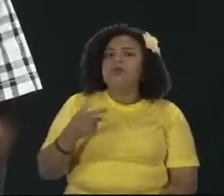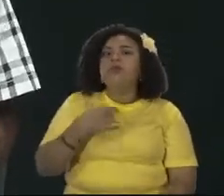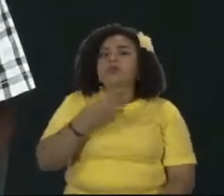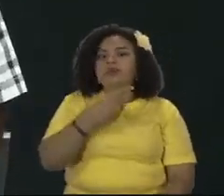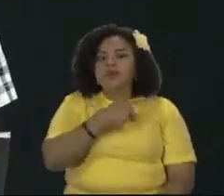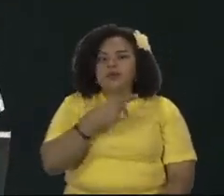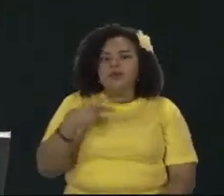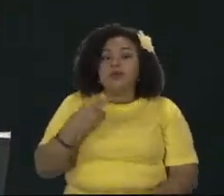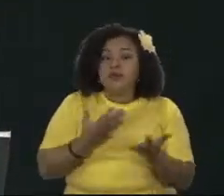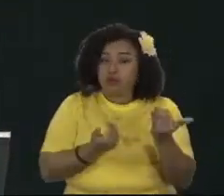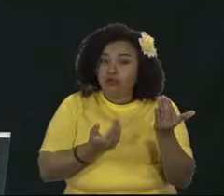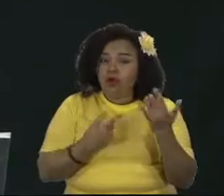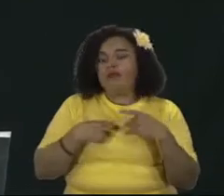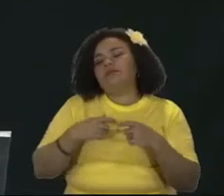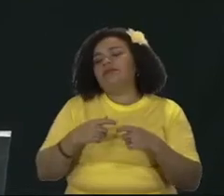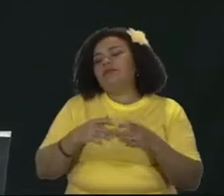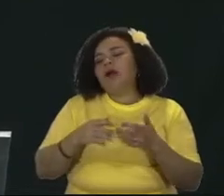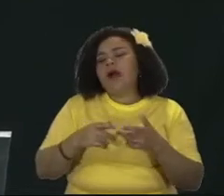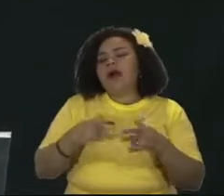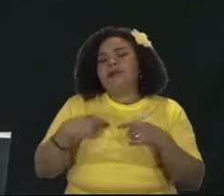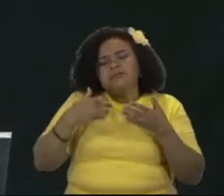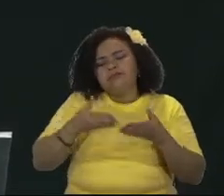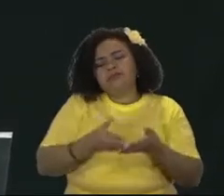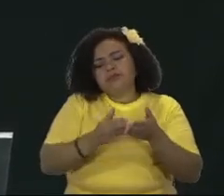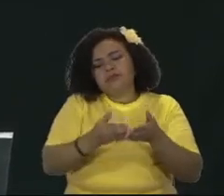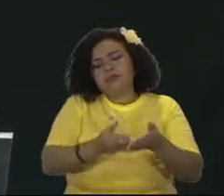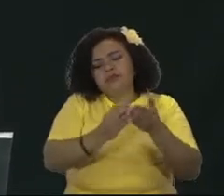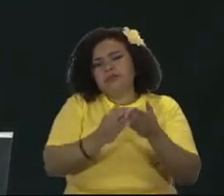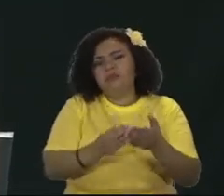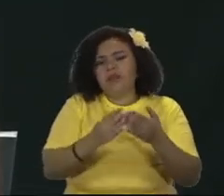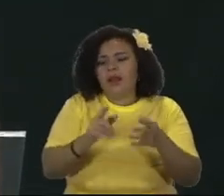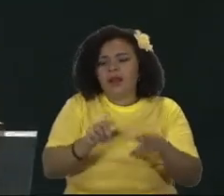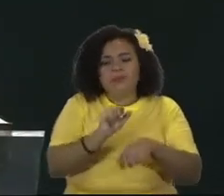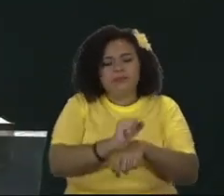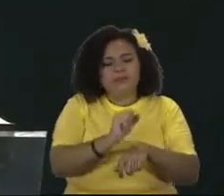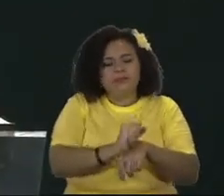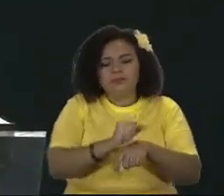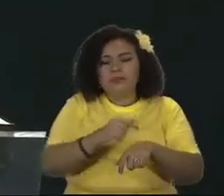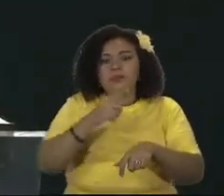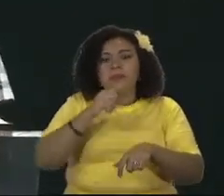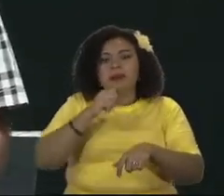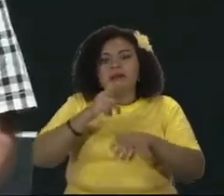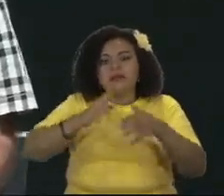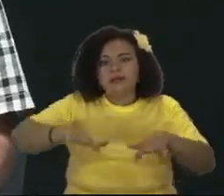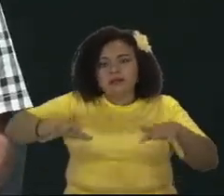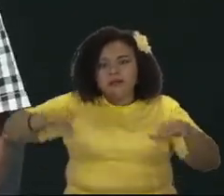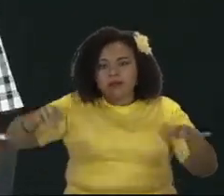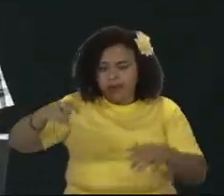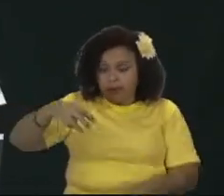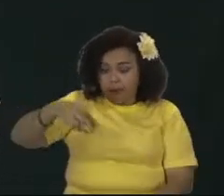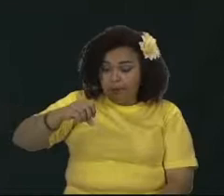the Dead Sea fight thousands of writers of the Old Testament.